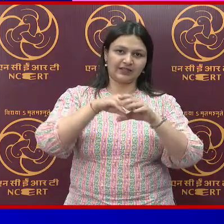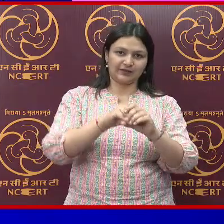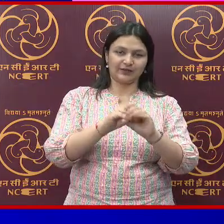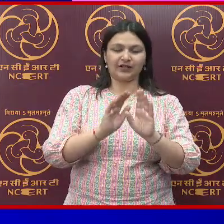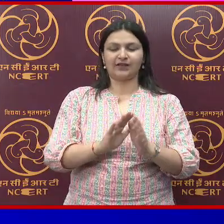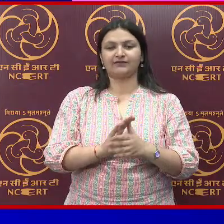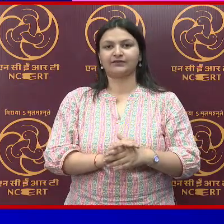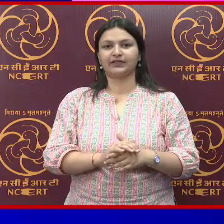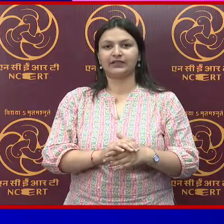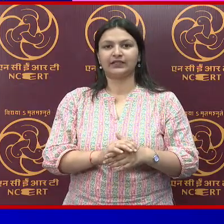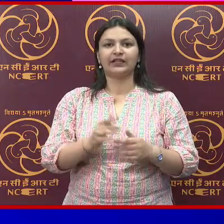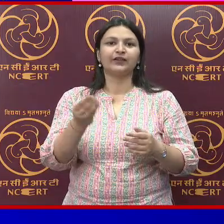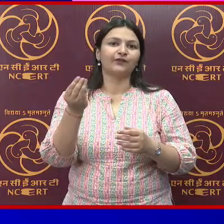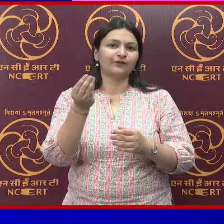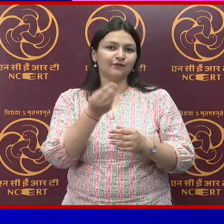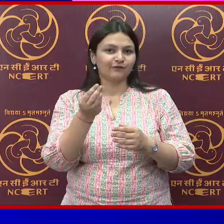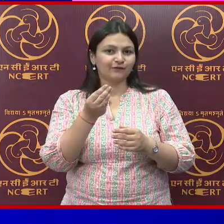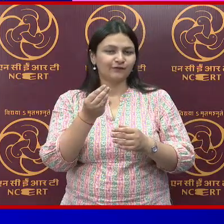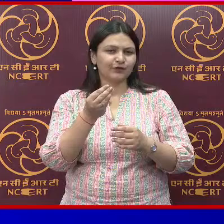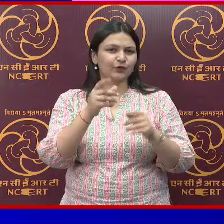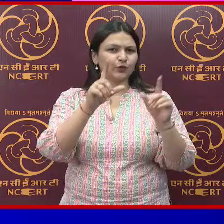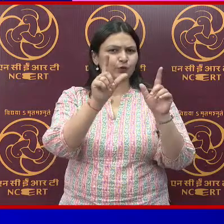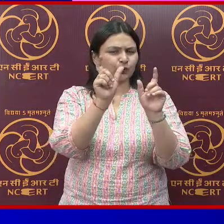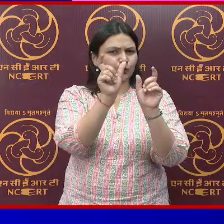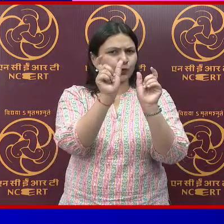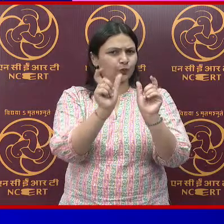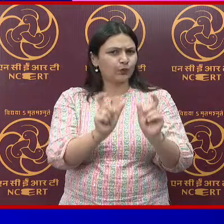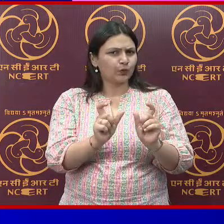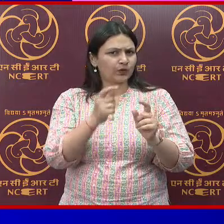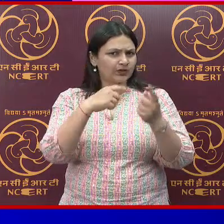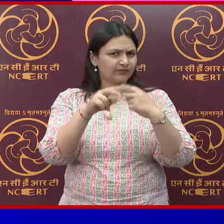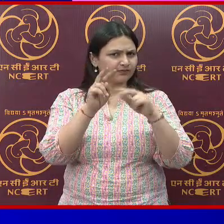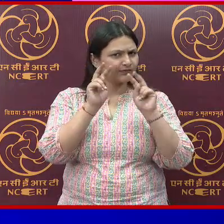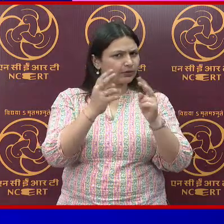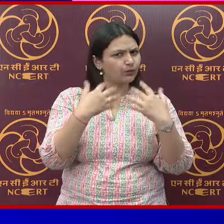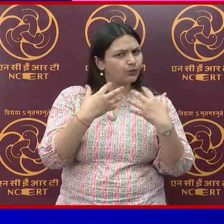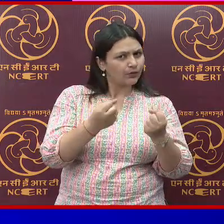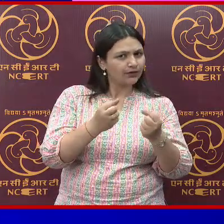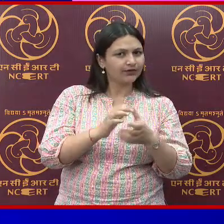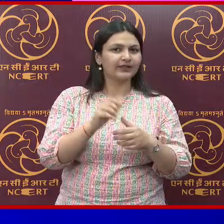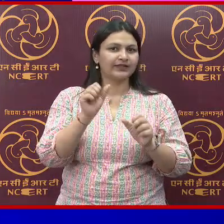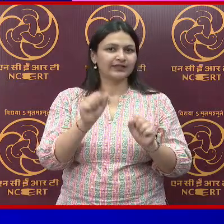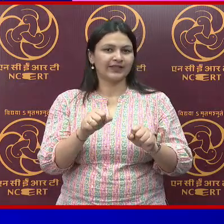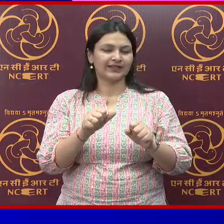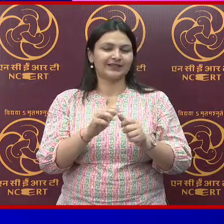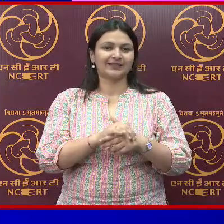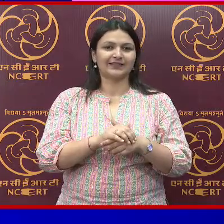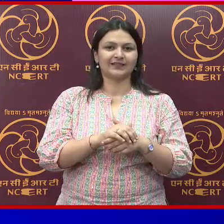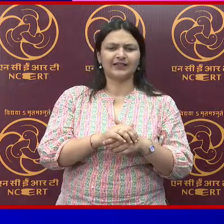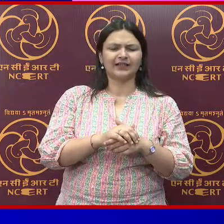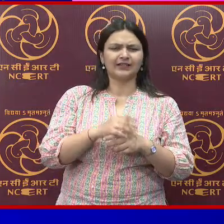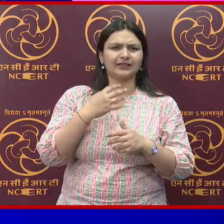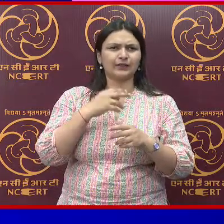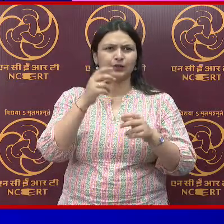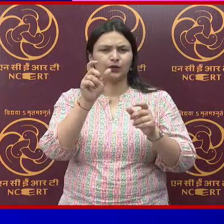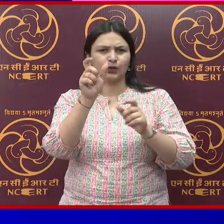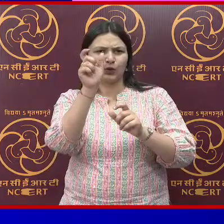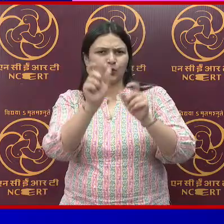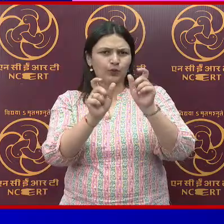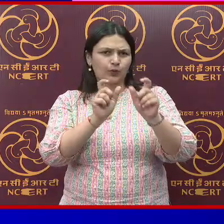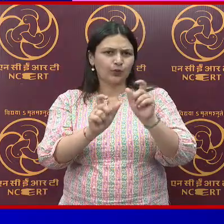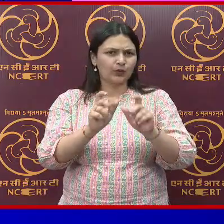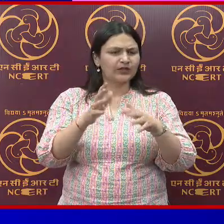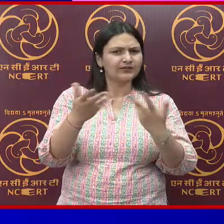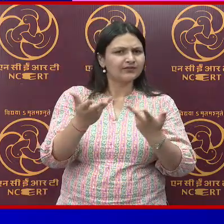poem, let's see some sight words. Would you like to know the meaning of sight words? Sight words, the words